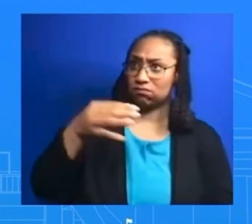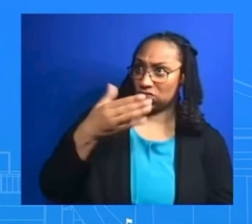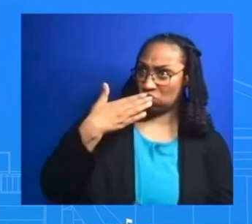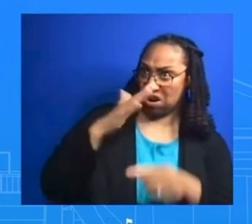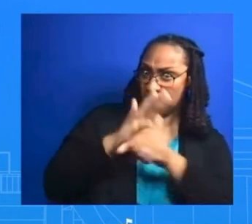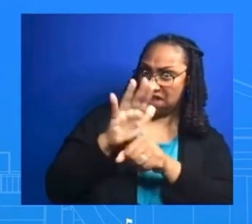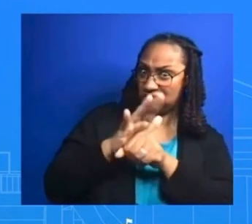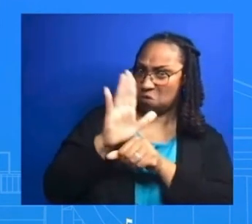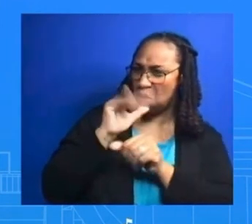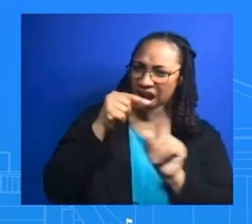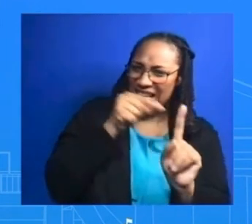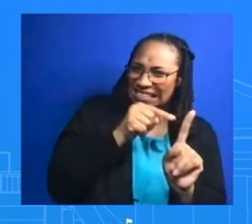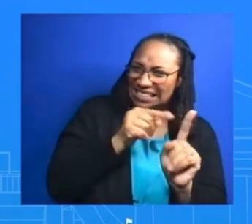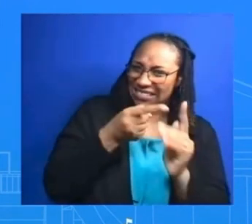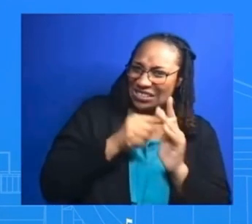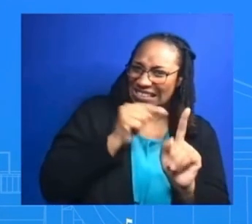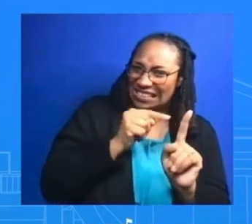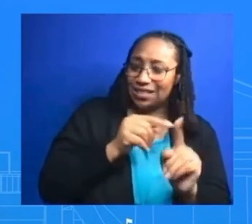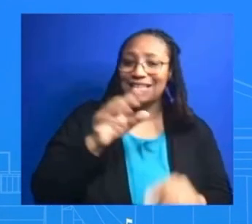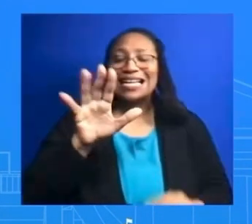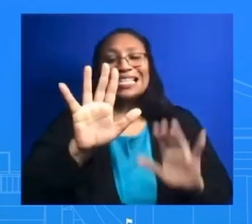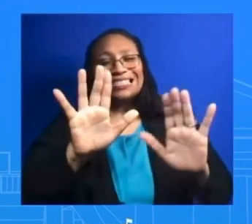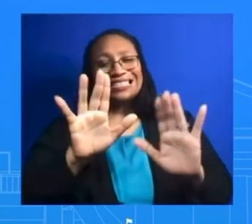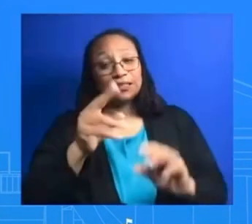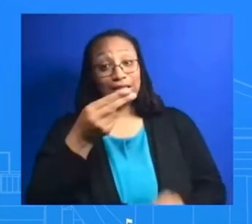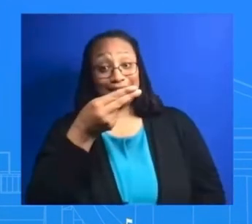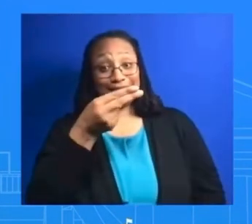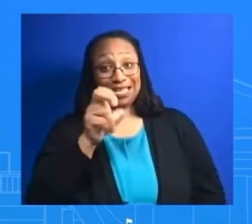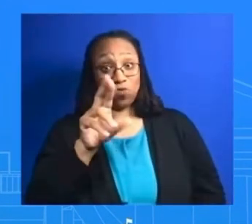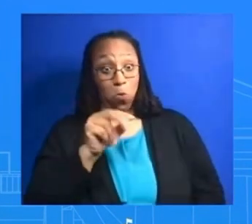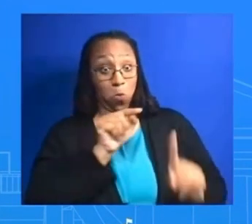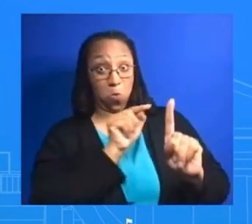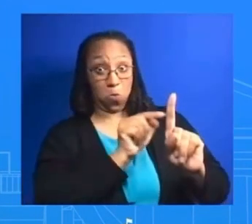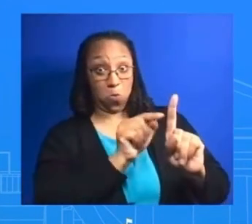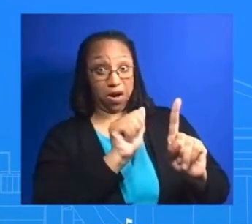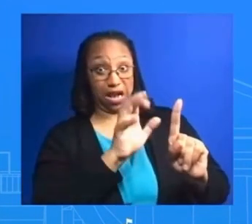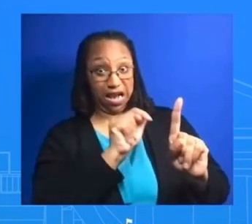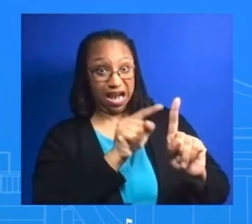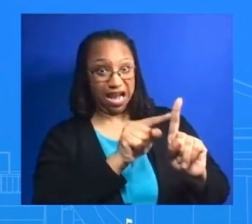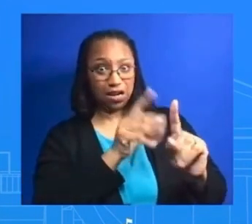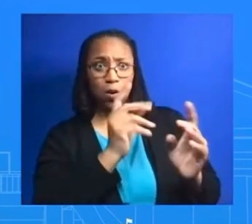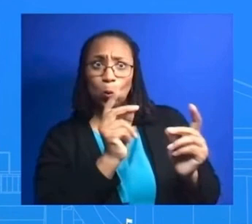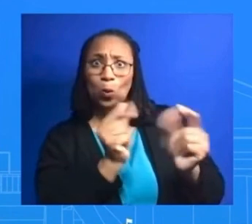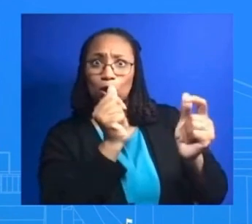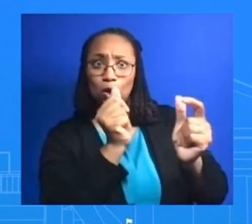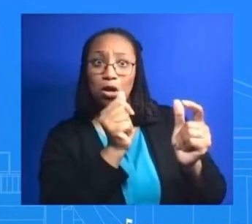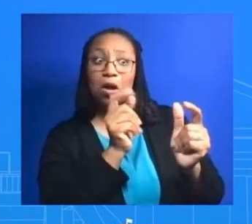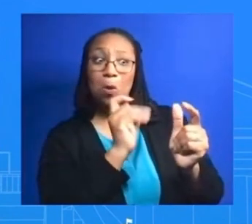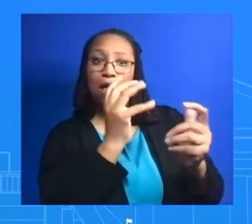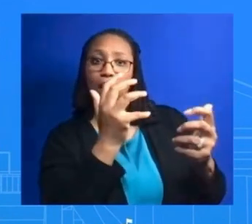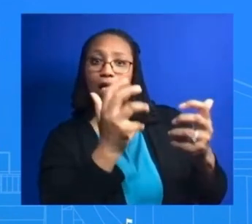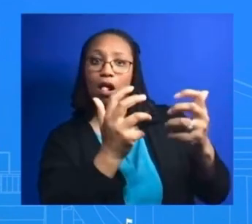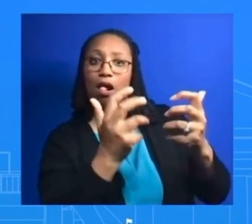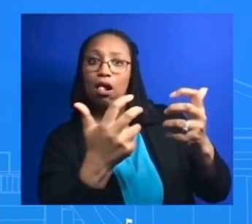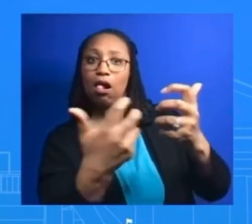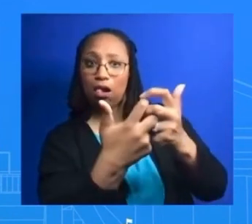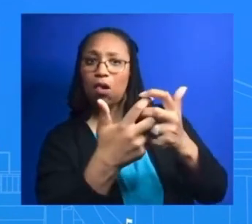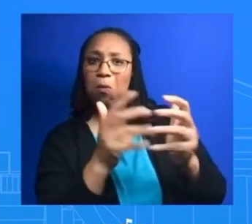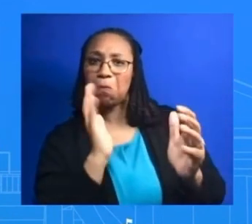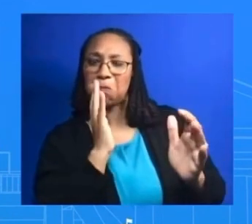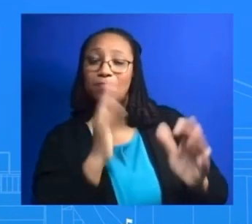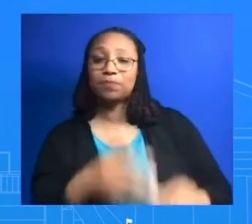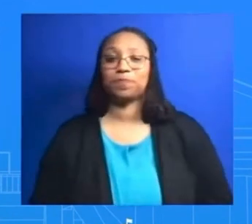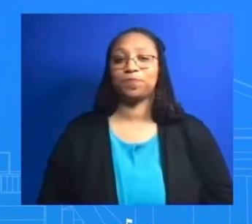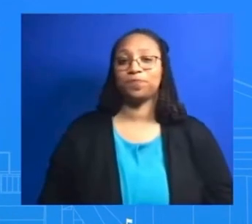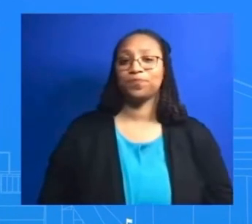and we had the authority to do that. The president said that this new path would take some time, that it will take longer. How long are you